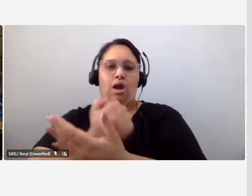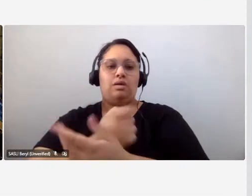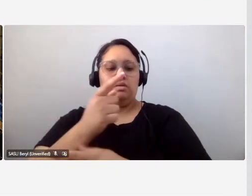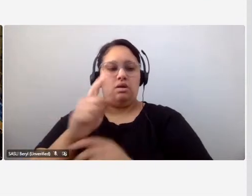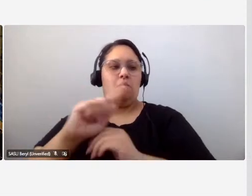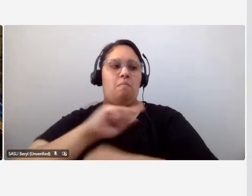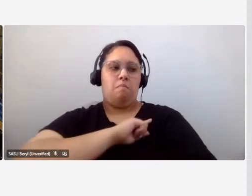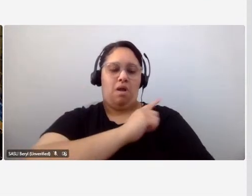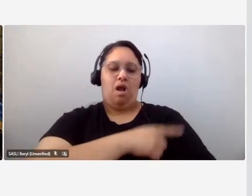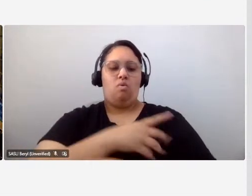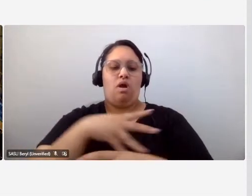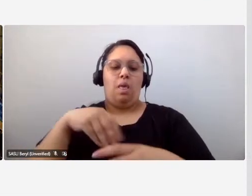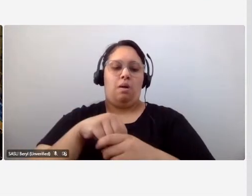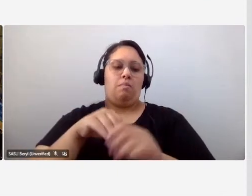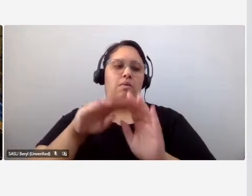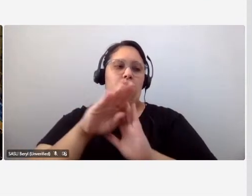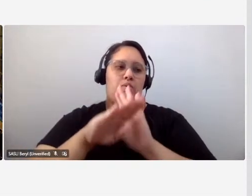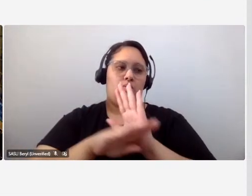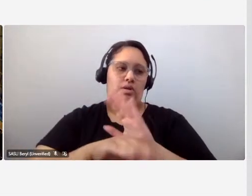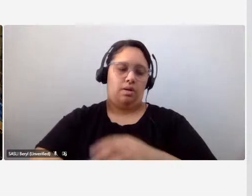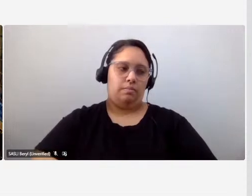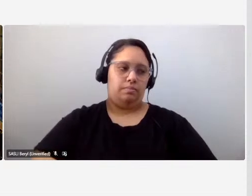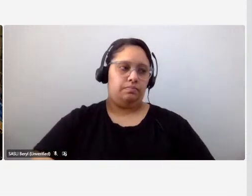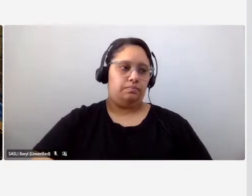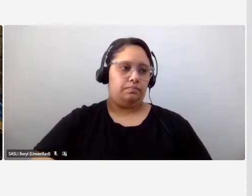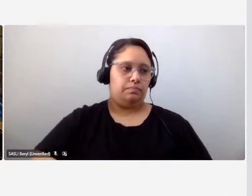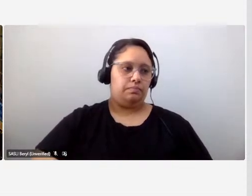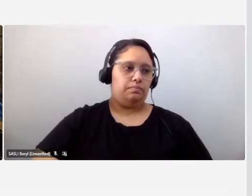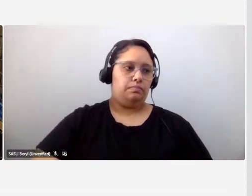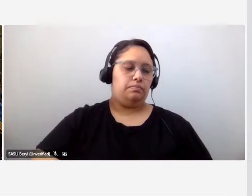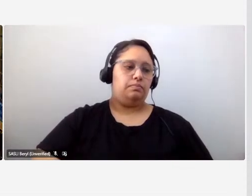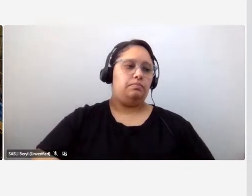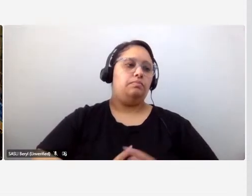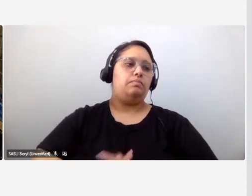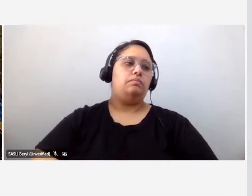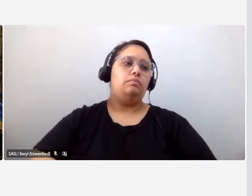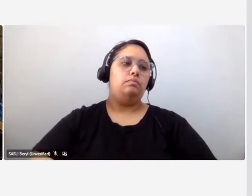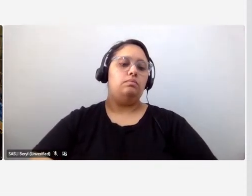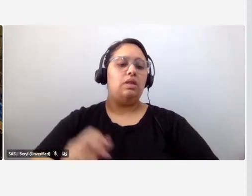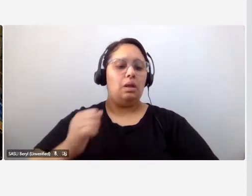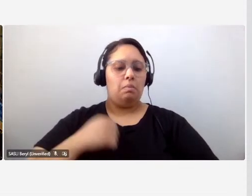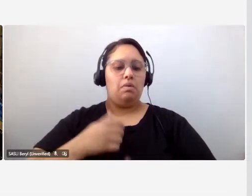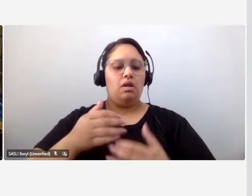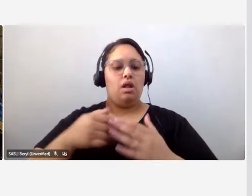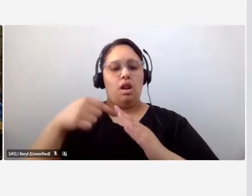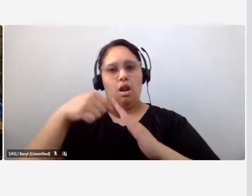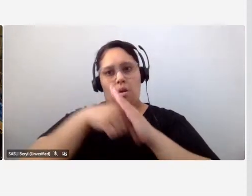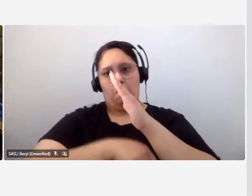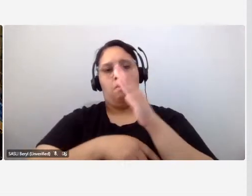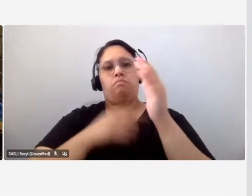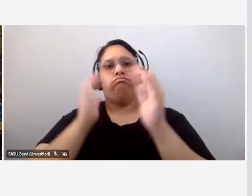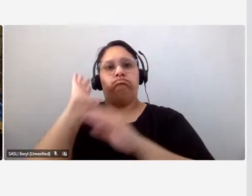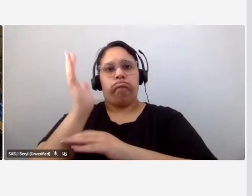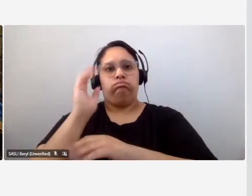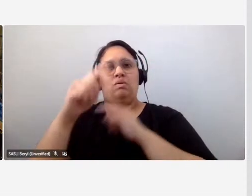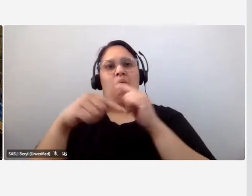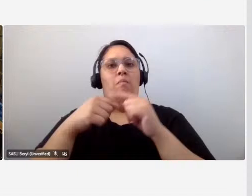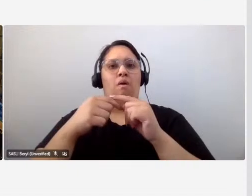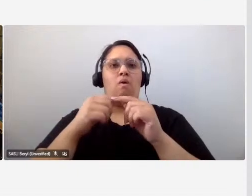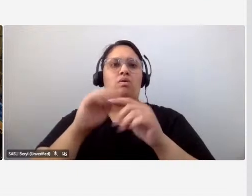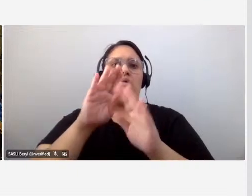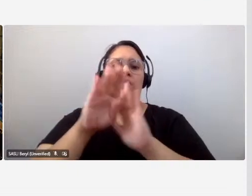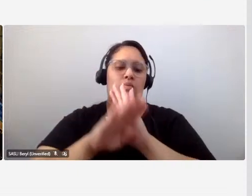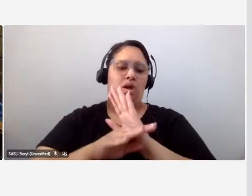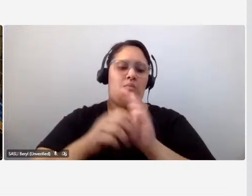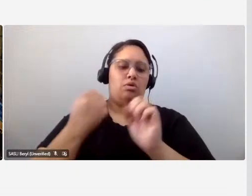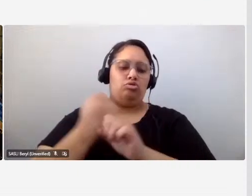of the program. I can speak at length about the power of the program in terms of the jobs